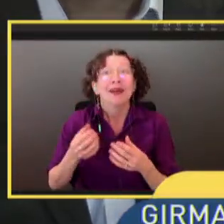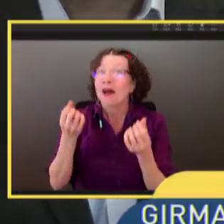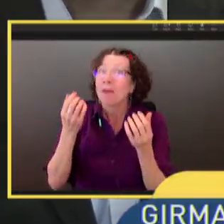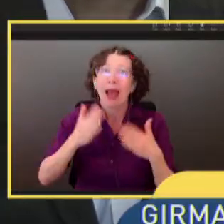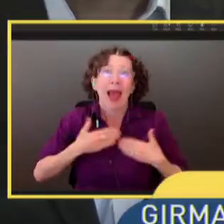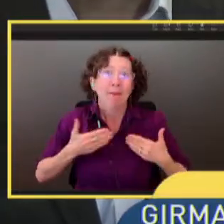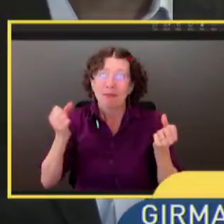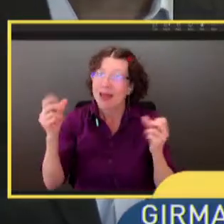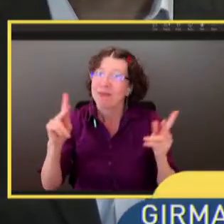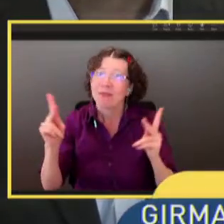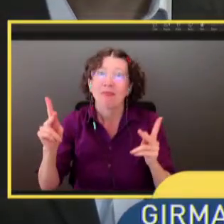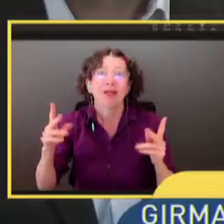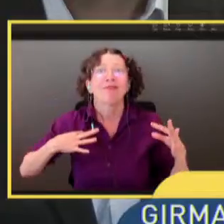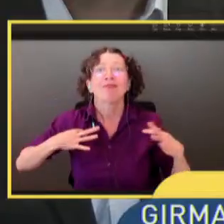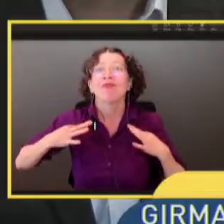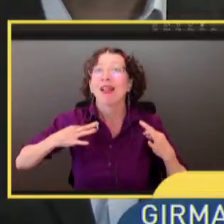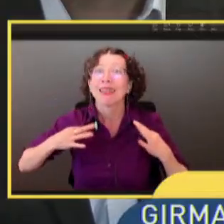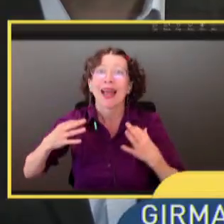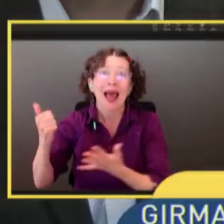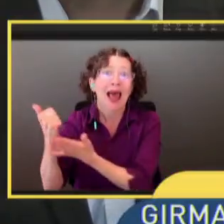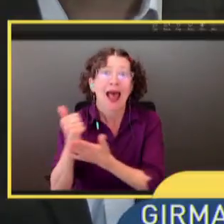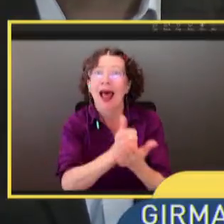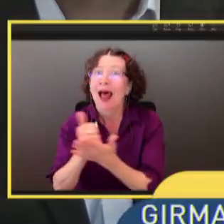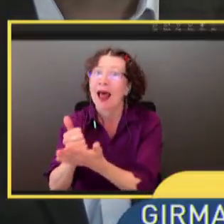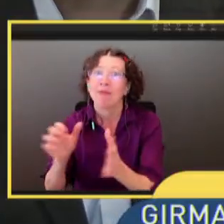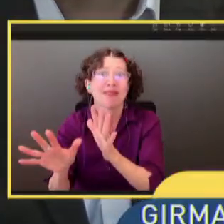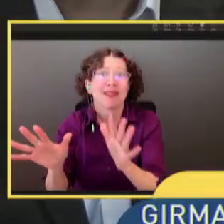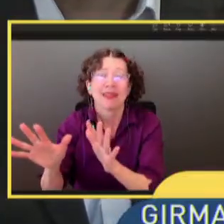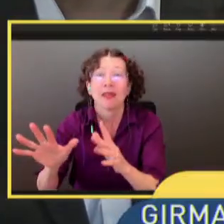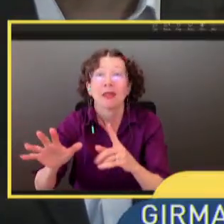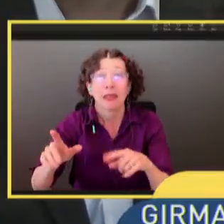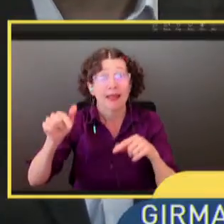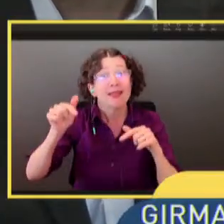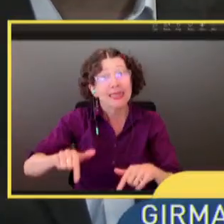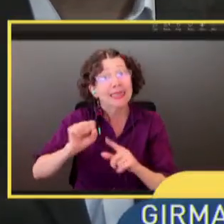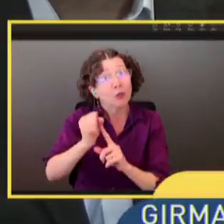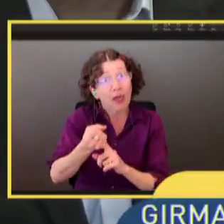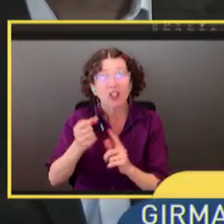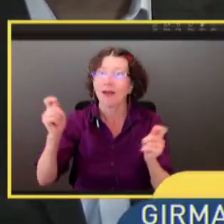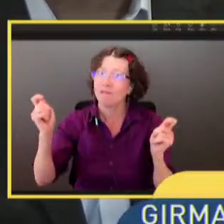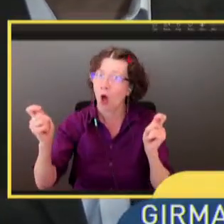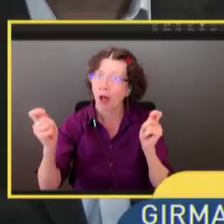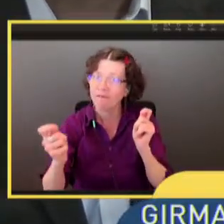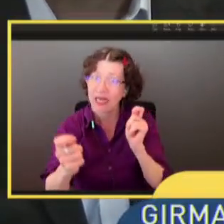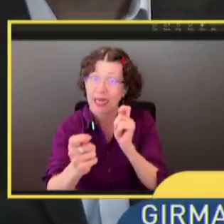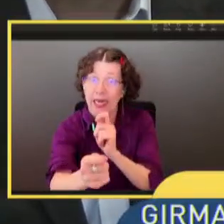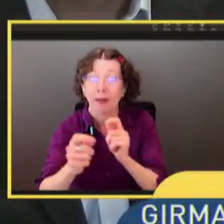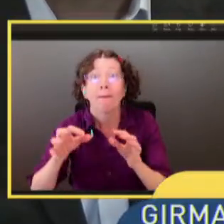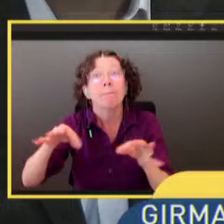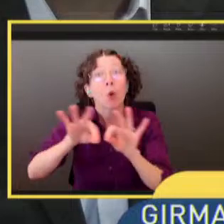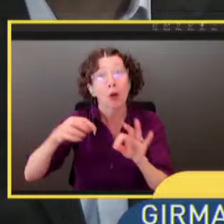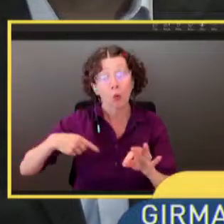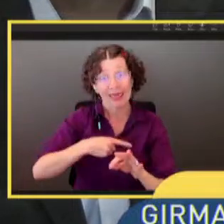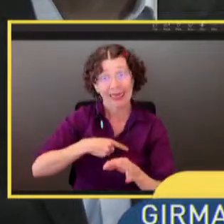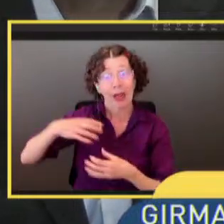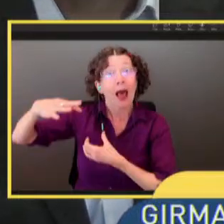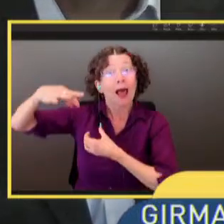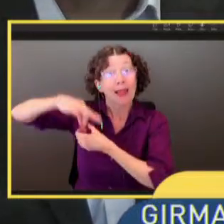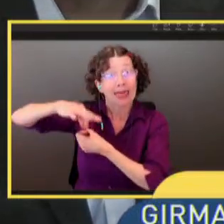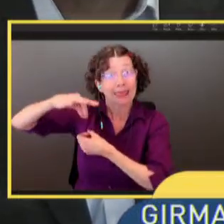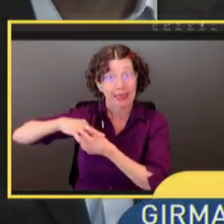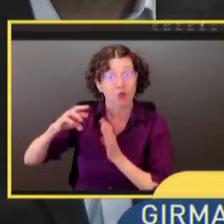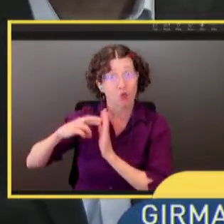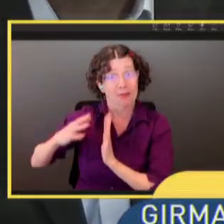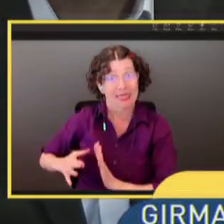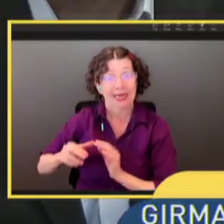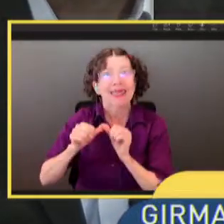people's lives. People continue to reach out to me saying that they need help right now, and it is heart-wrenching, and I'm glad that so many of us are showing up for our community